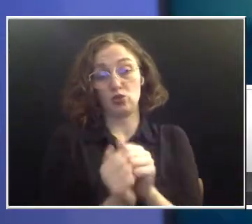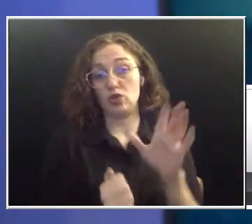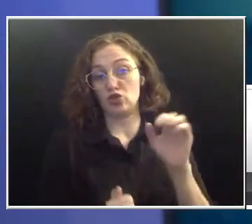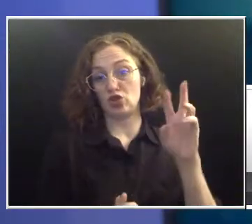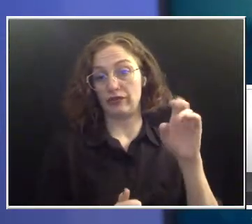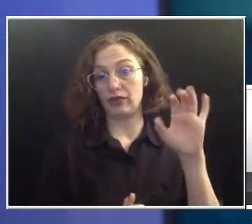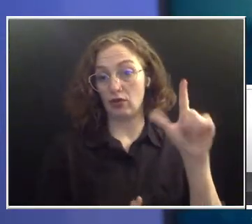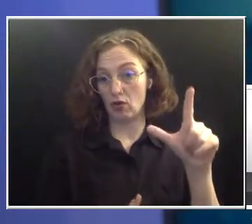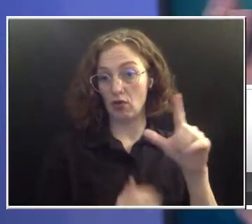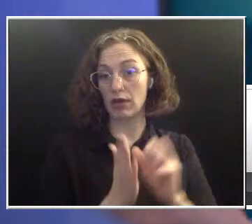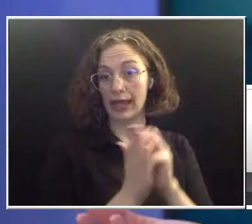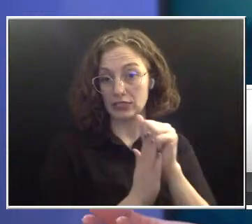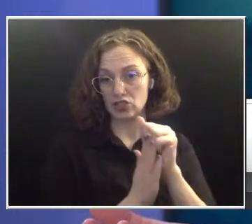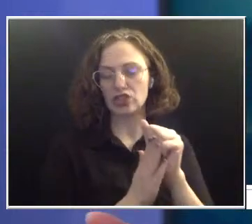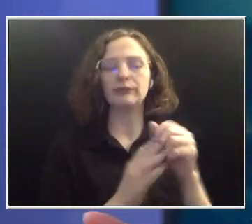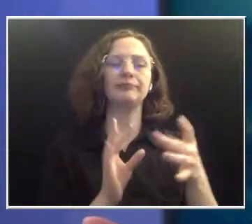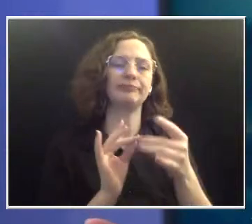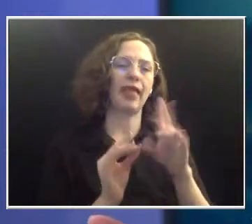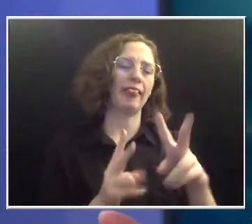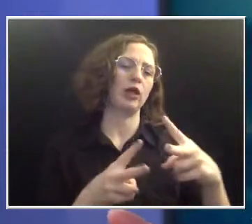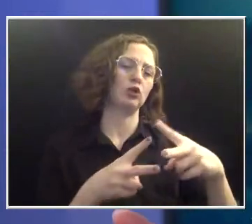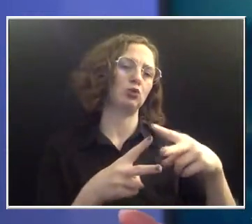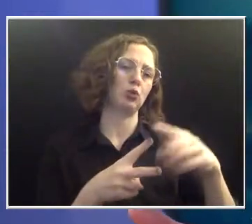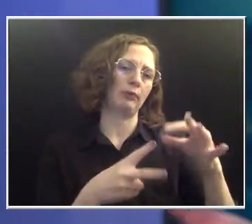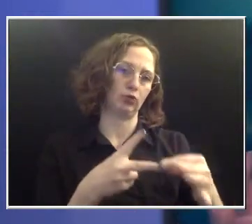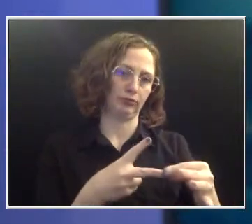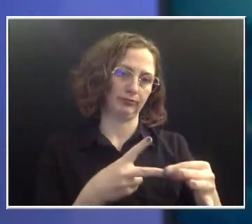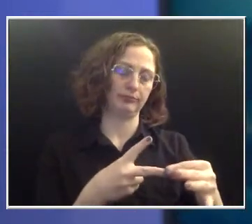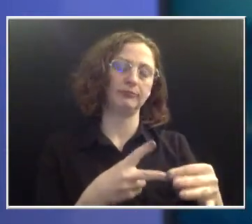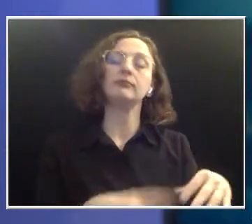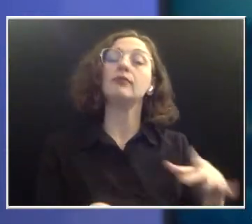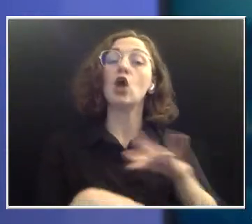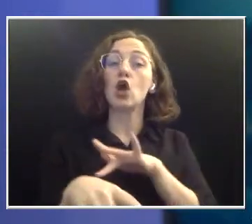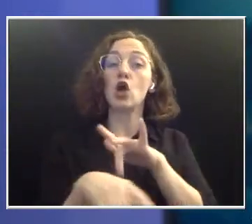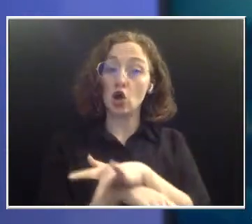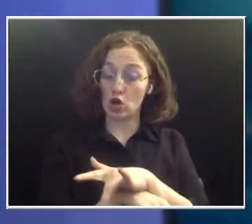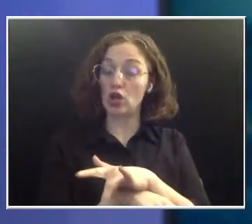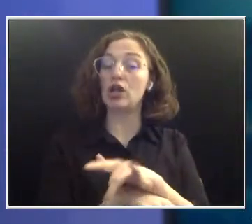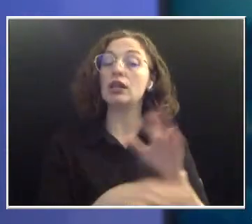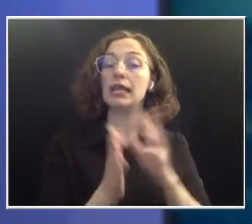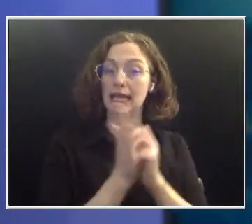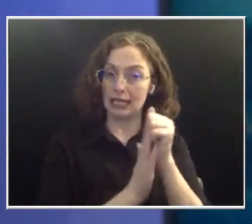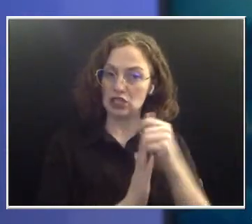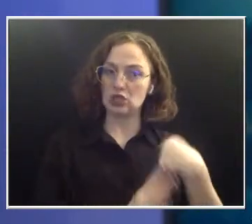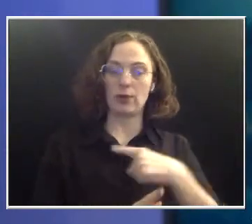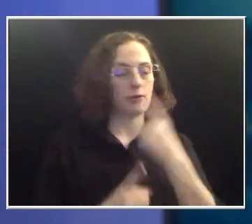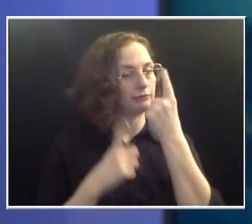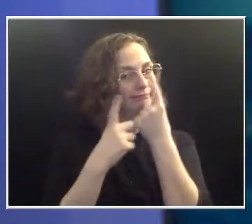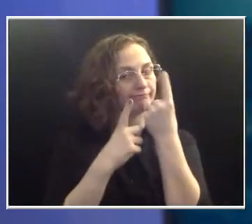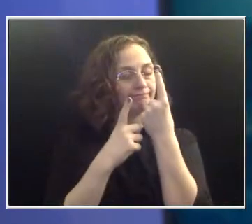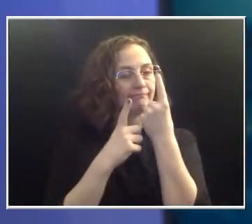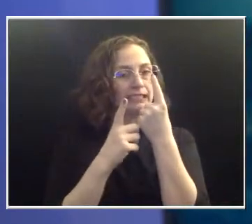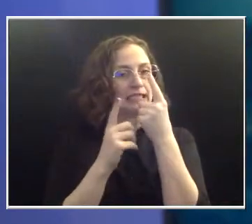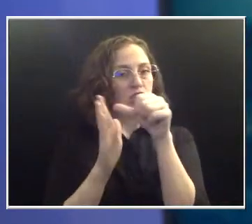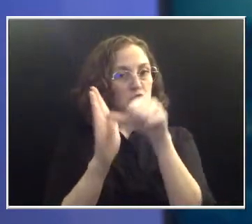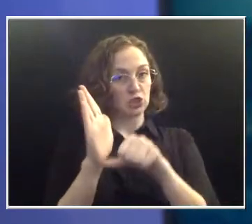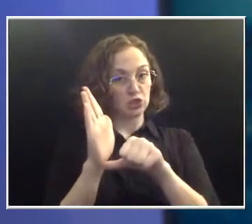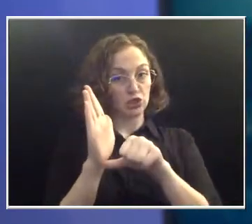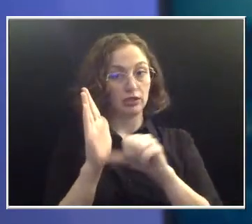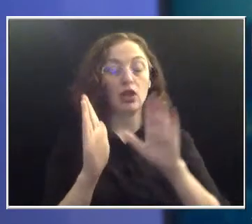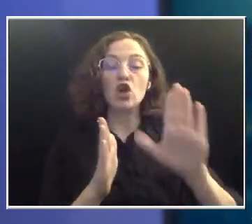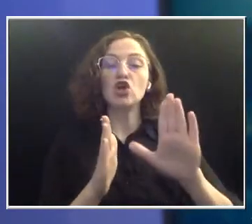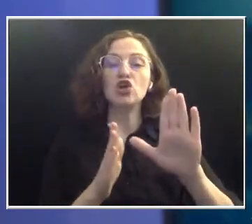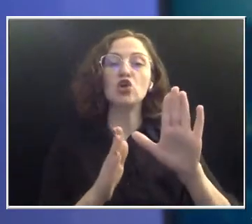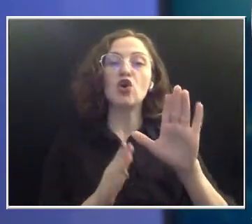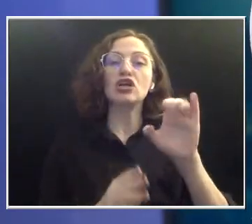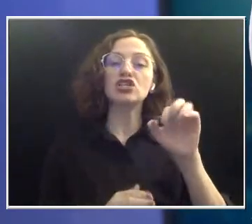for early stage cancers, we always want to consider surgery as one of the treatments. Your cervix is close to a lot of important organs.